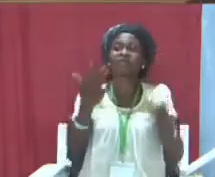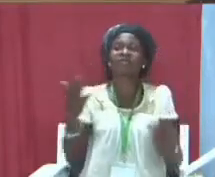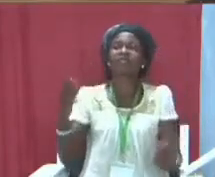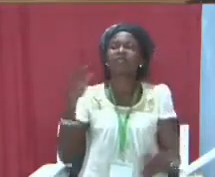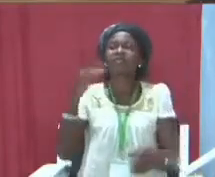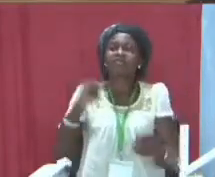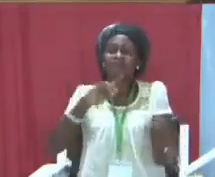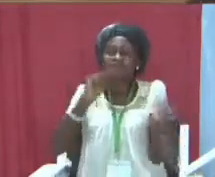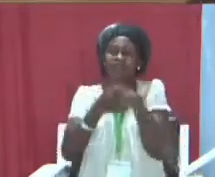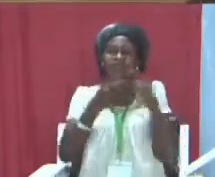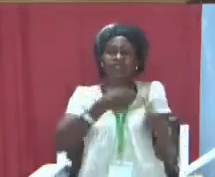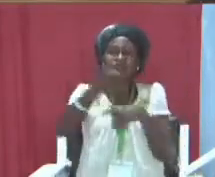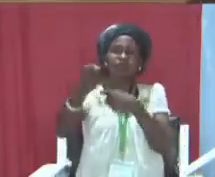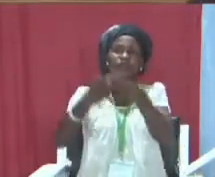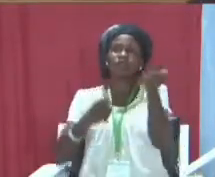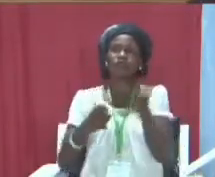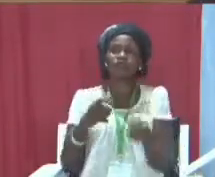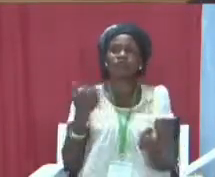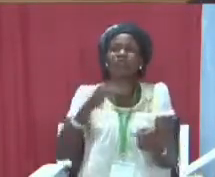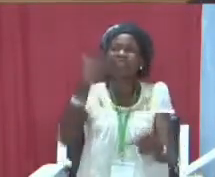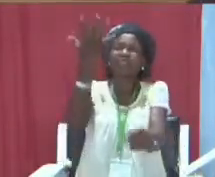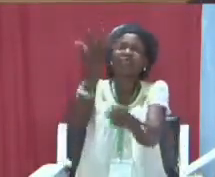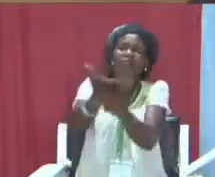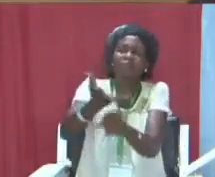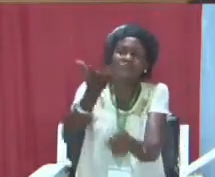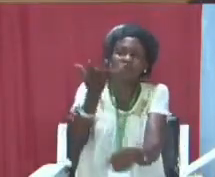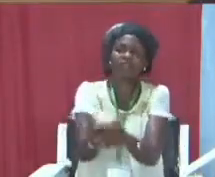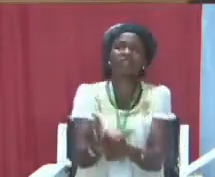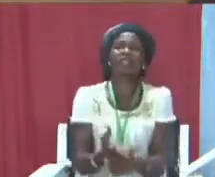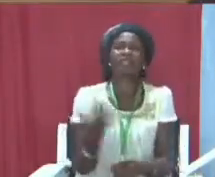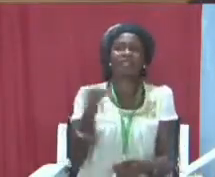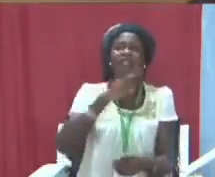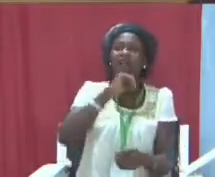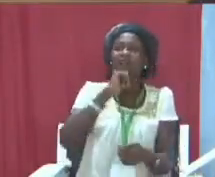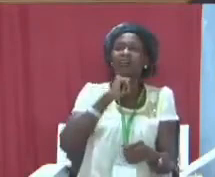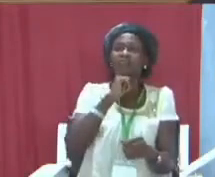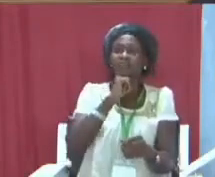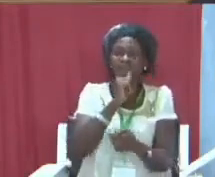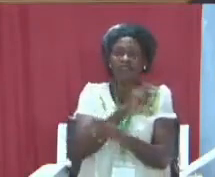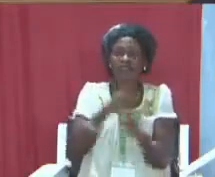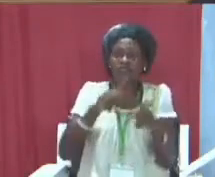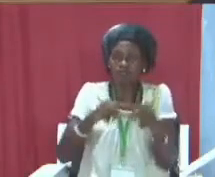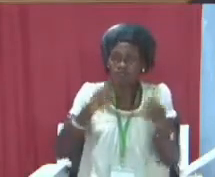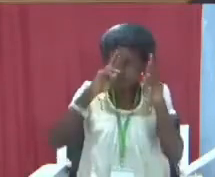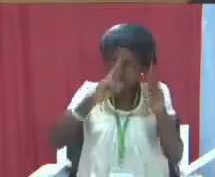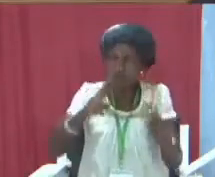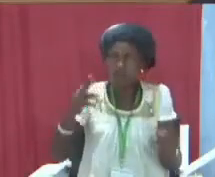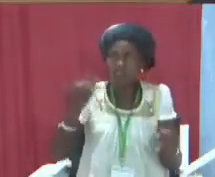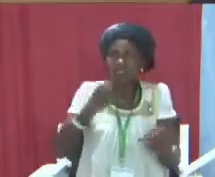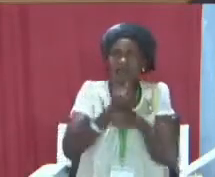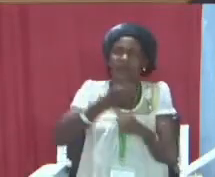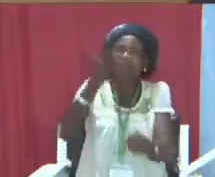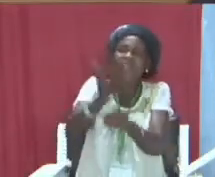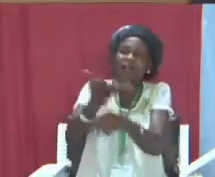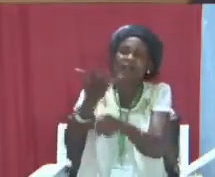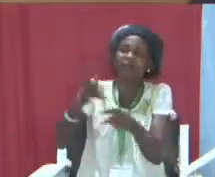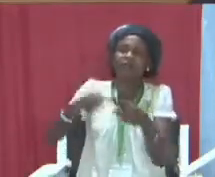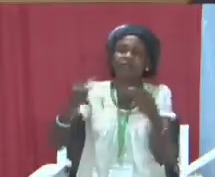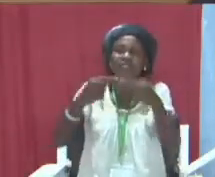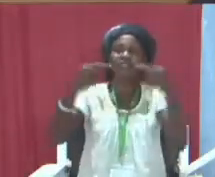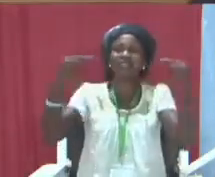faced humiliation. They begged. They were ready to pay tribute. They made appeals to the enemy.